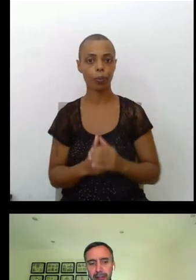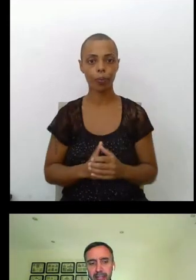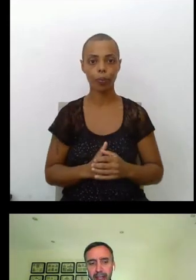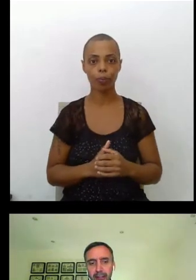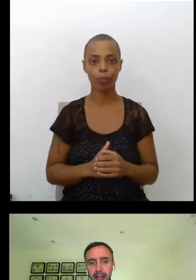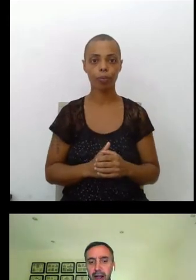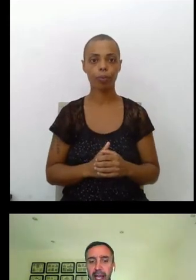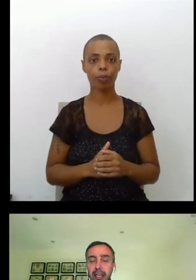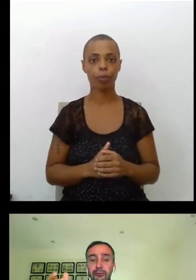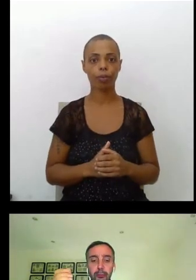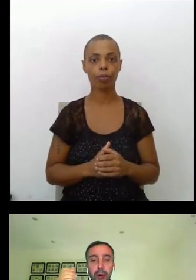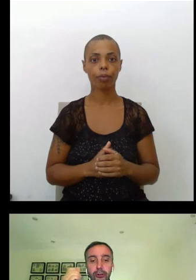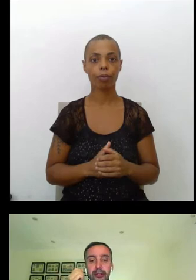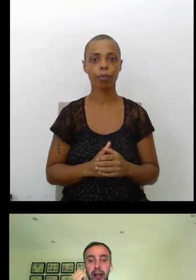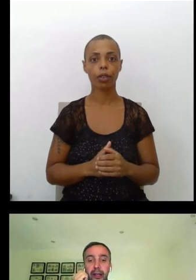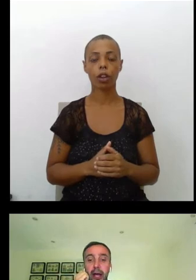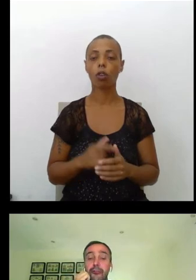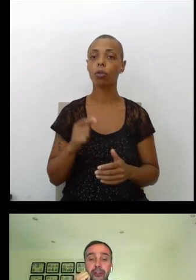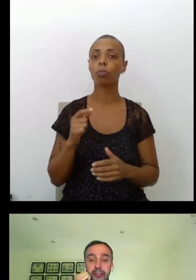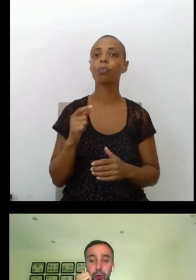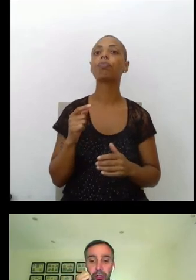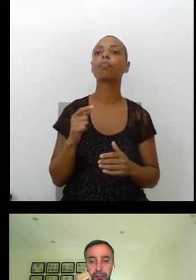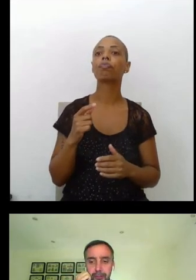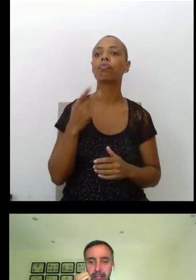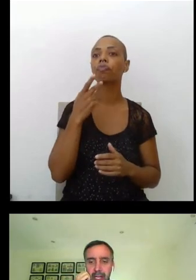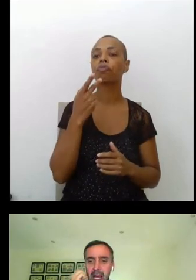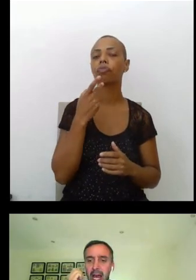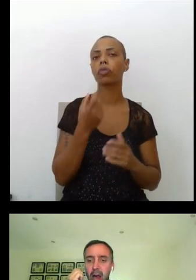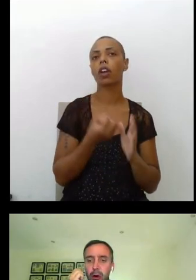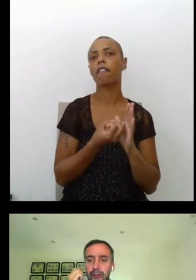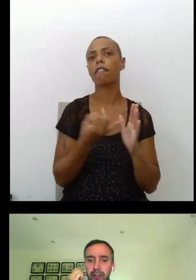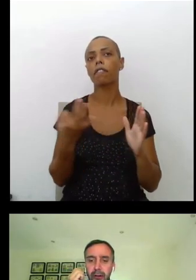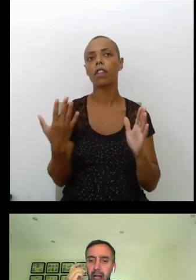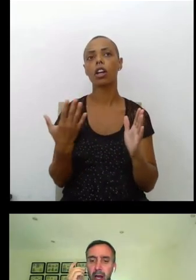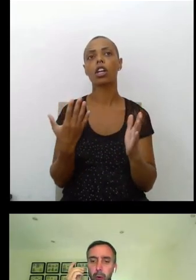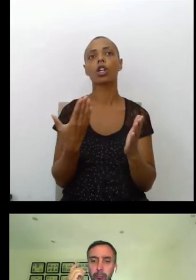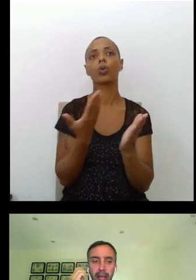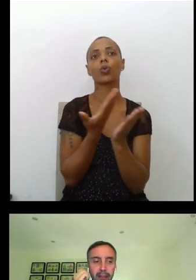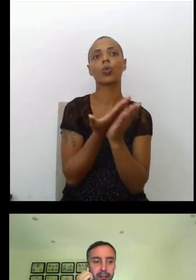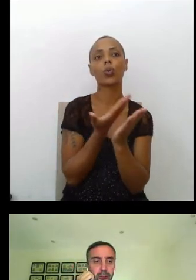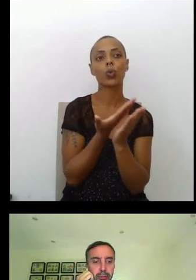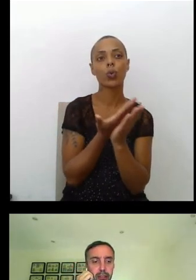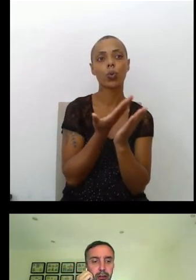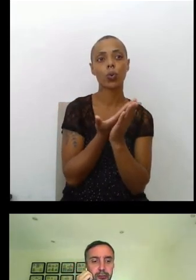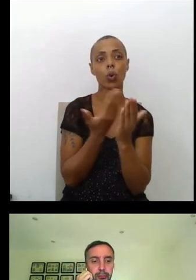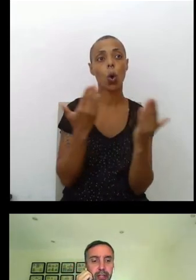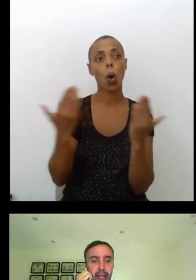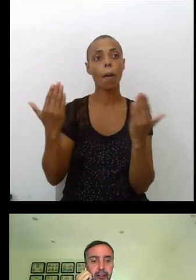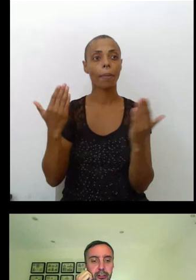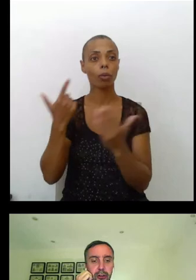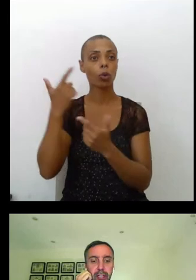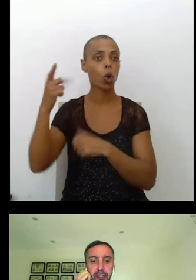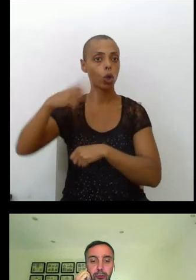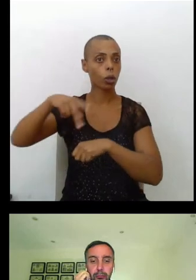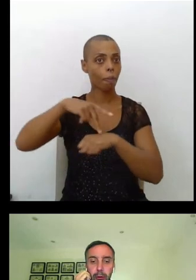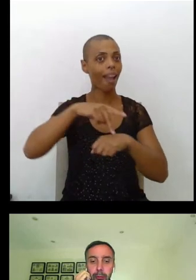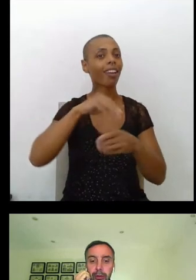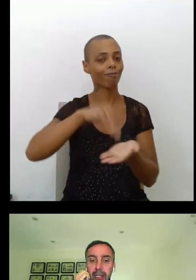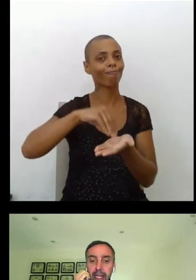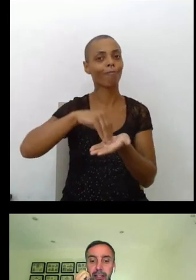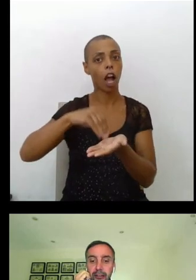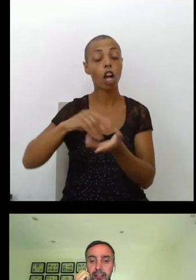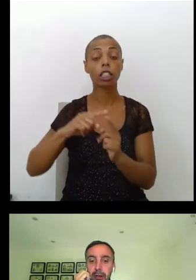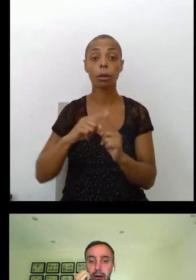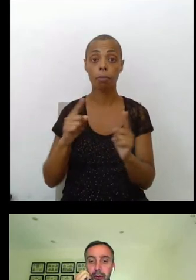comparable studies are lacking for most other countries in the world however one may assume that correspondending surveys